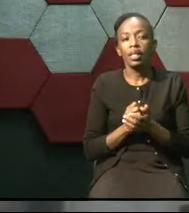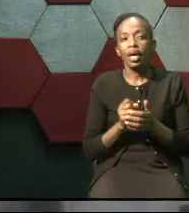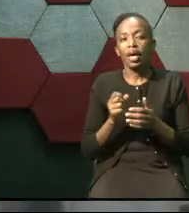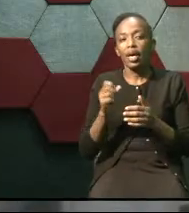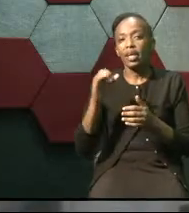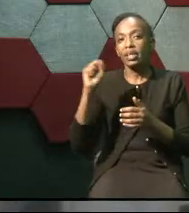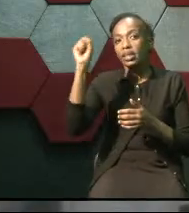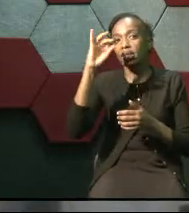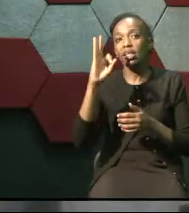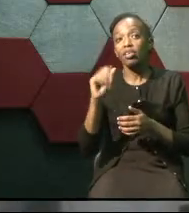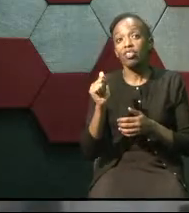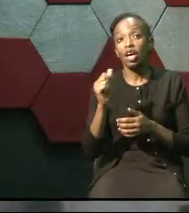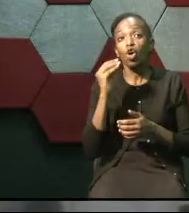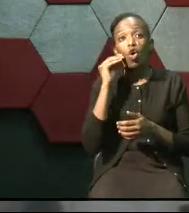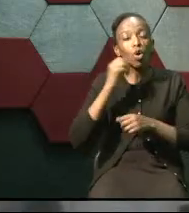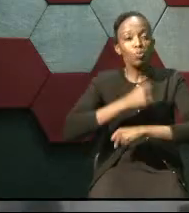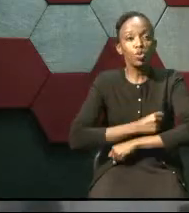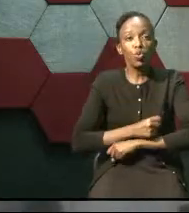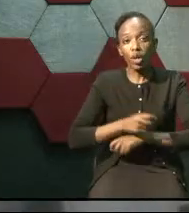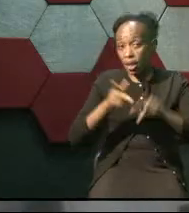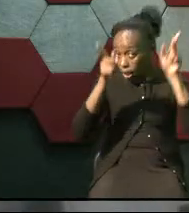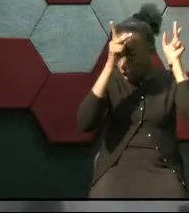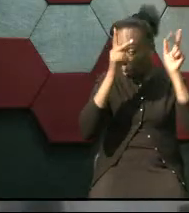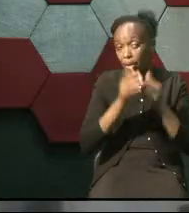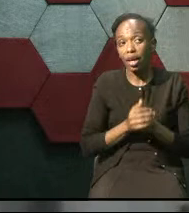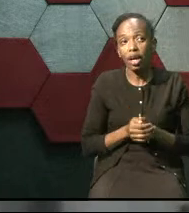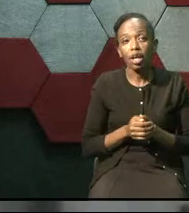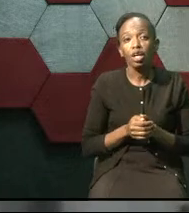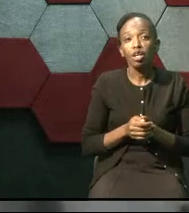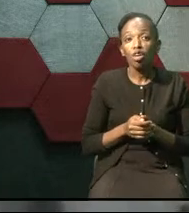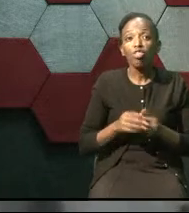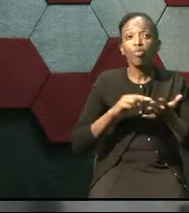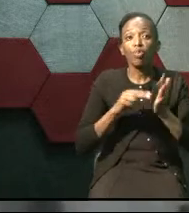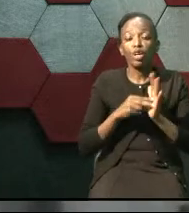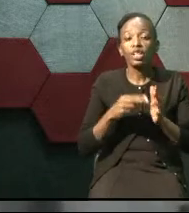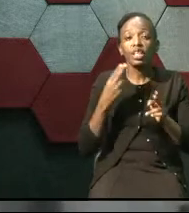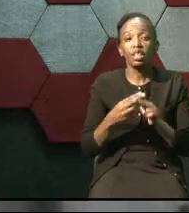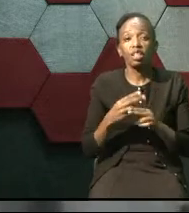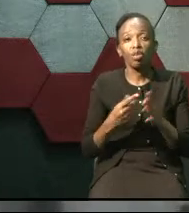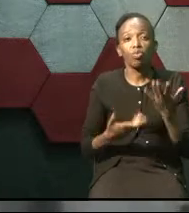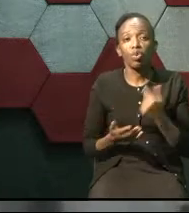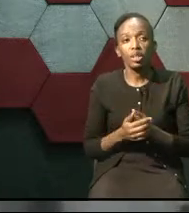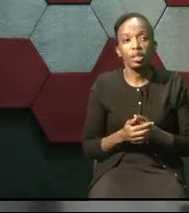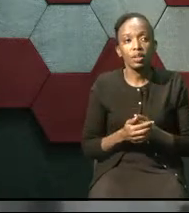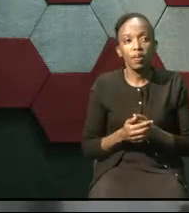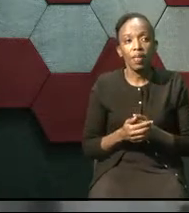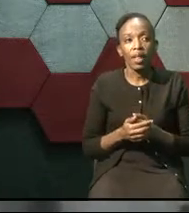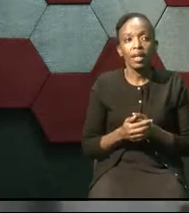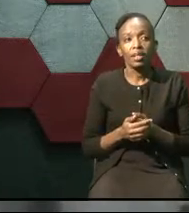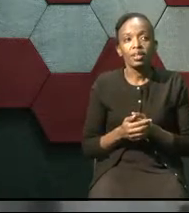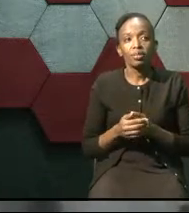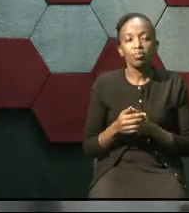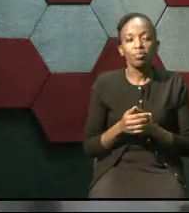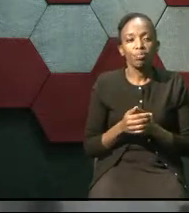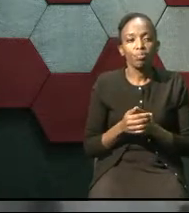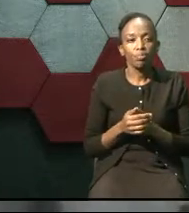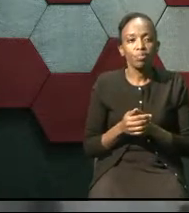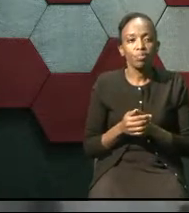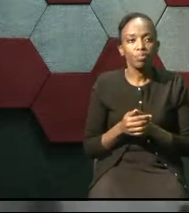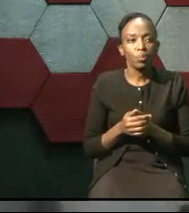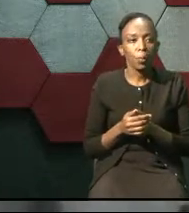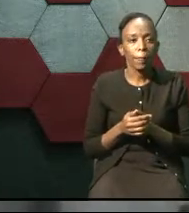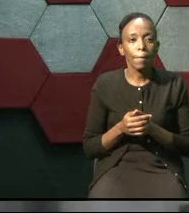Homeschool in Kakamega County for their project titled Hydrogen Hybrid